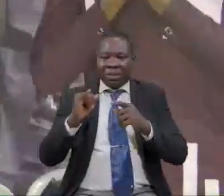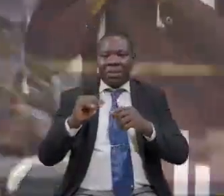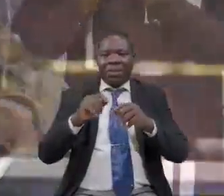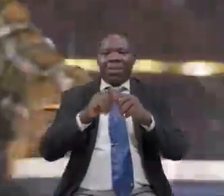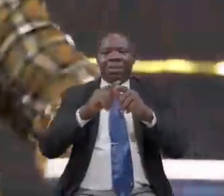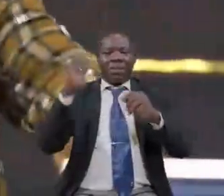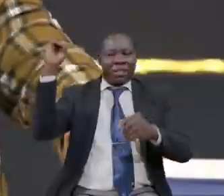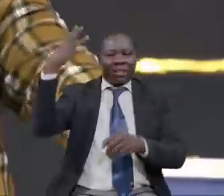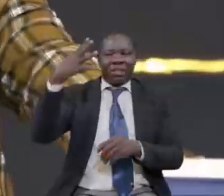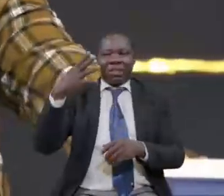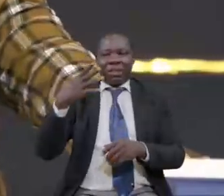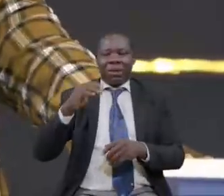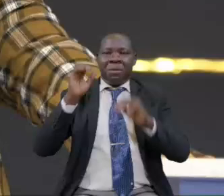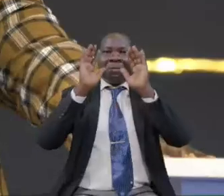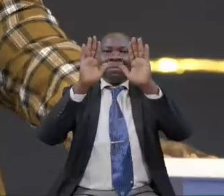Marvelous grace.